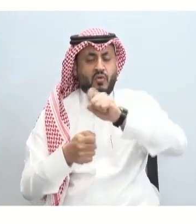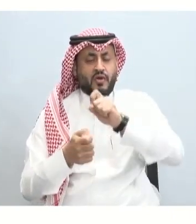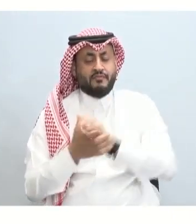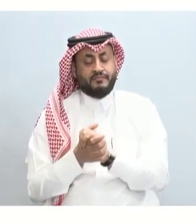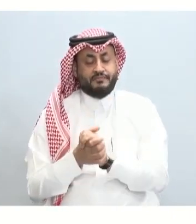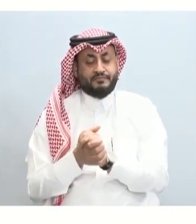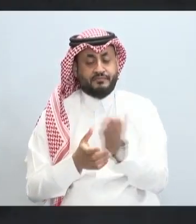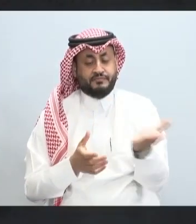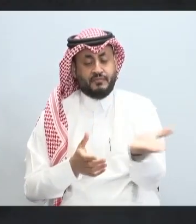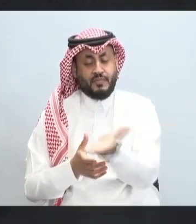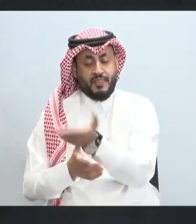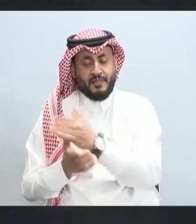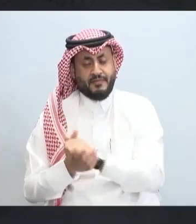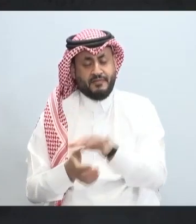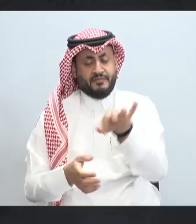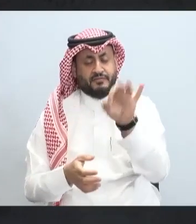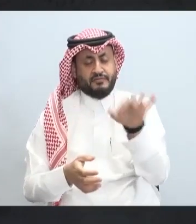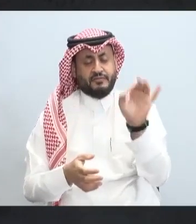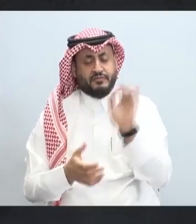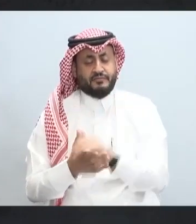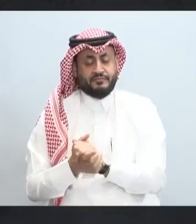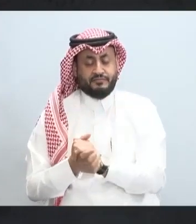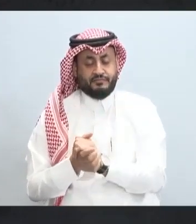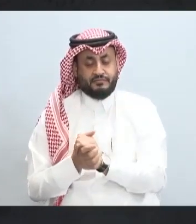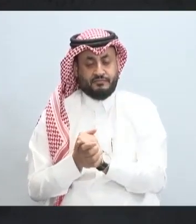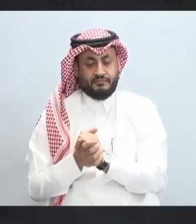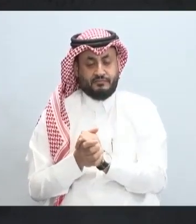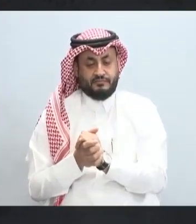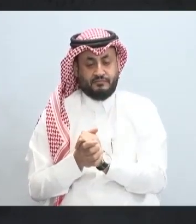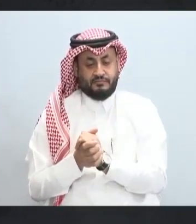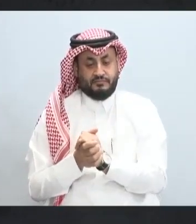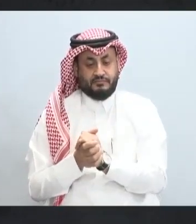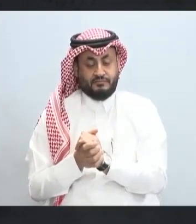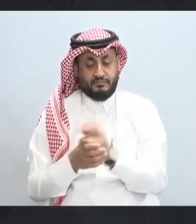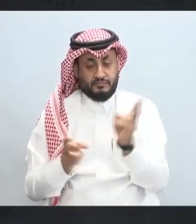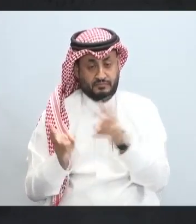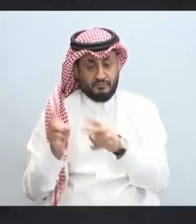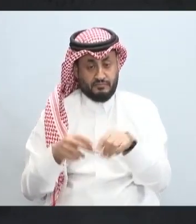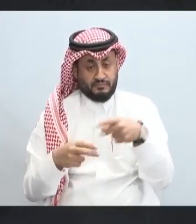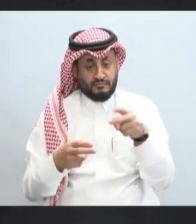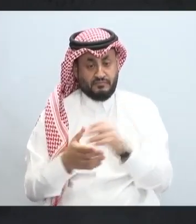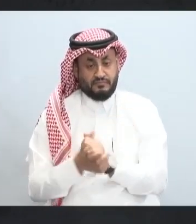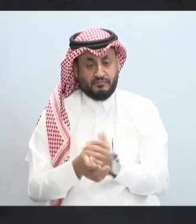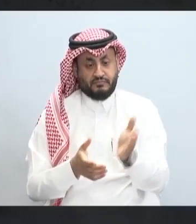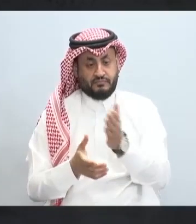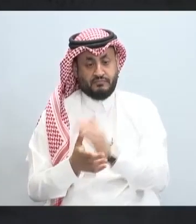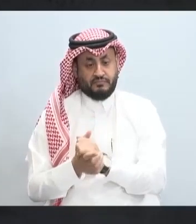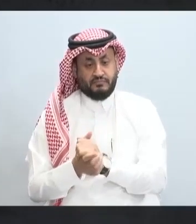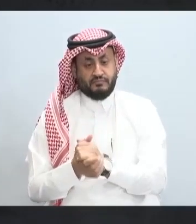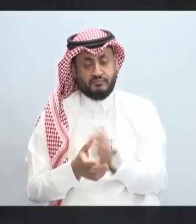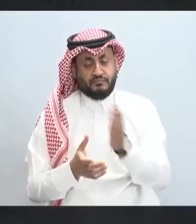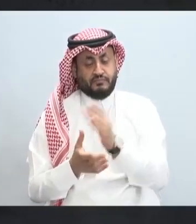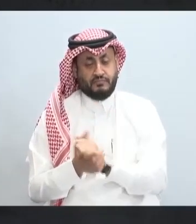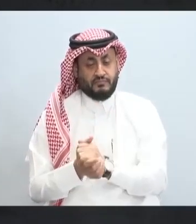So you can ask your partner to choose from this list when you are practicing. And also, here we